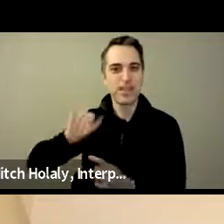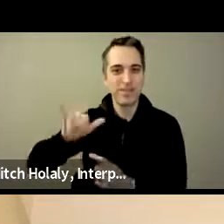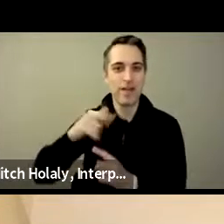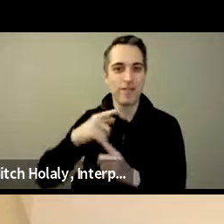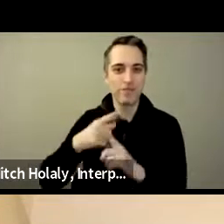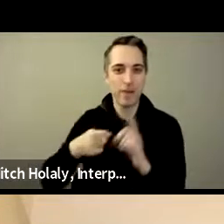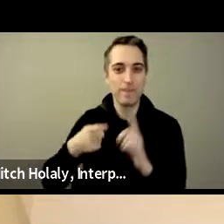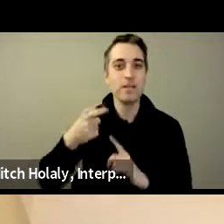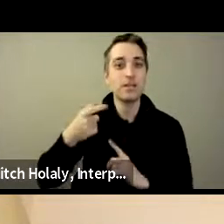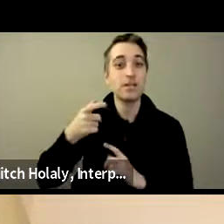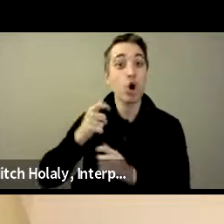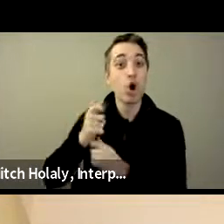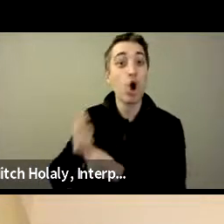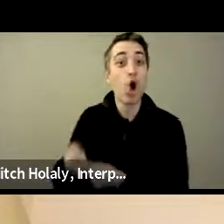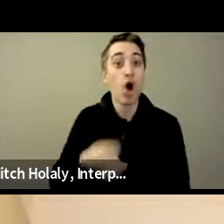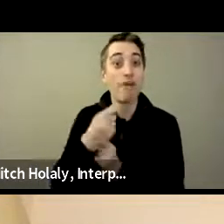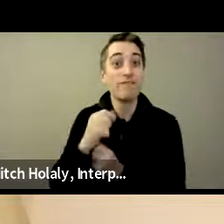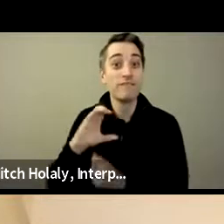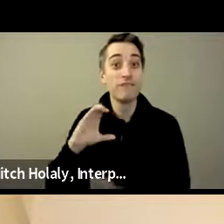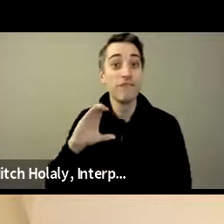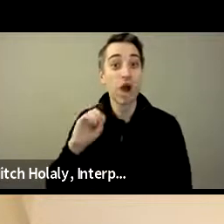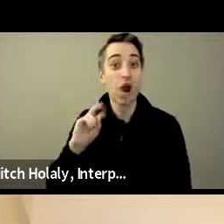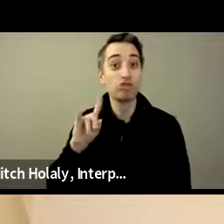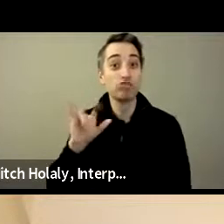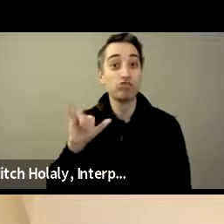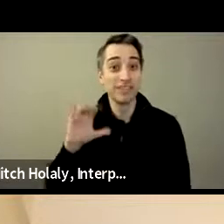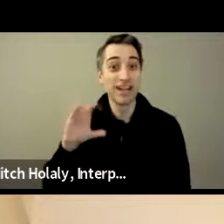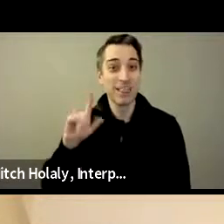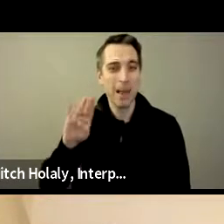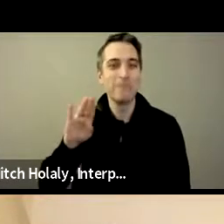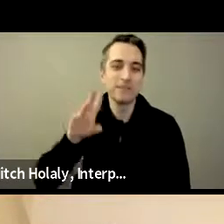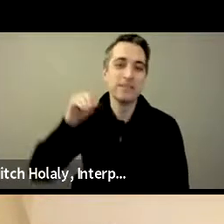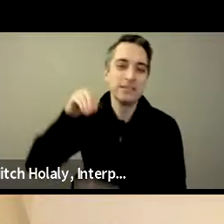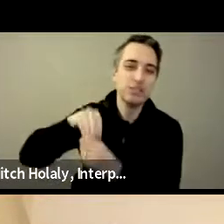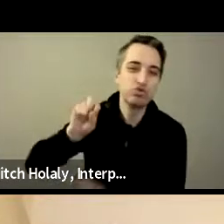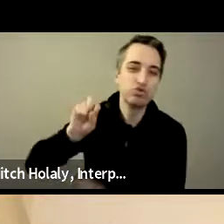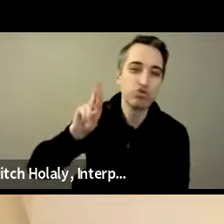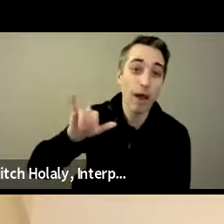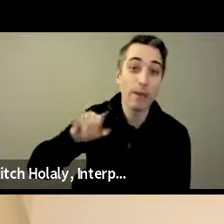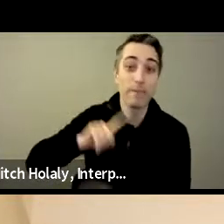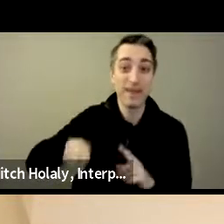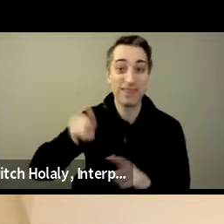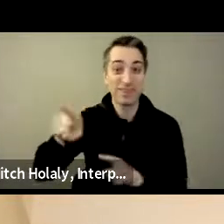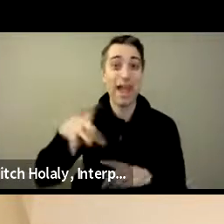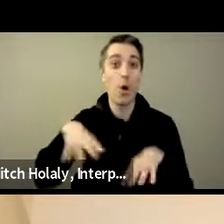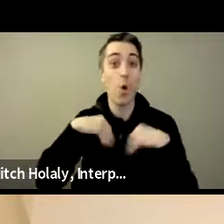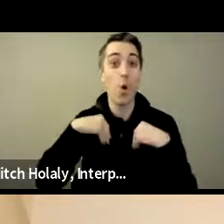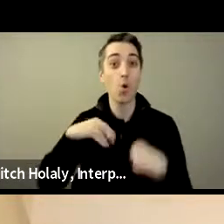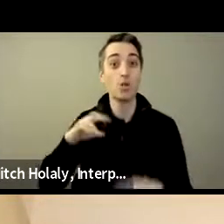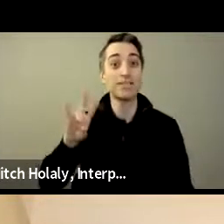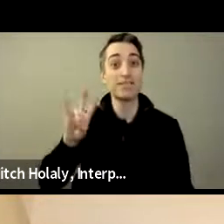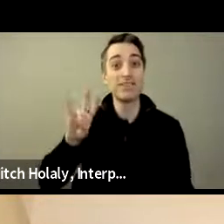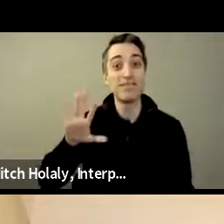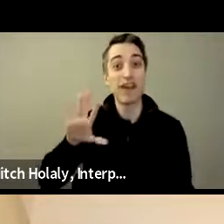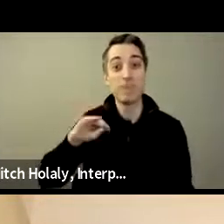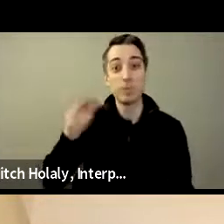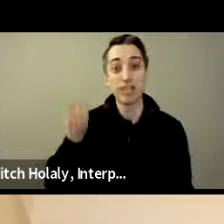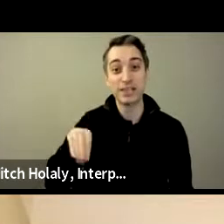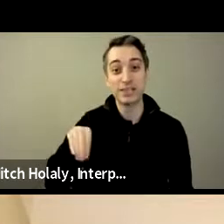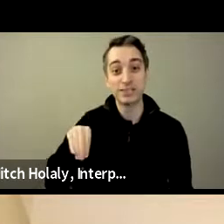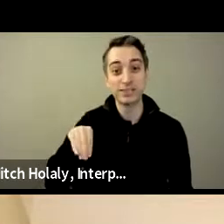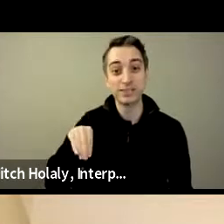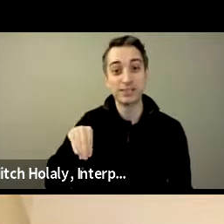they own, is in Troy. Right. The Chaldean community owns 75% of the